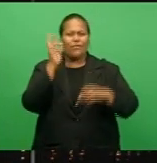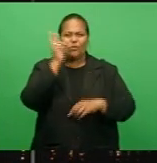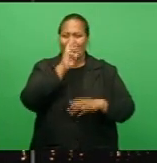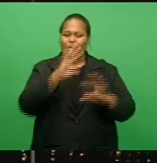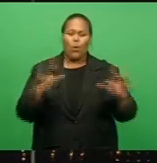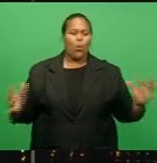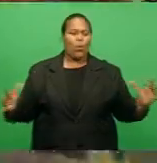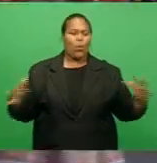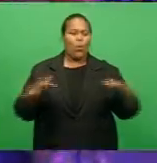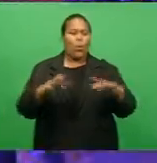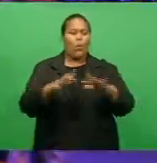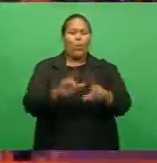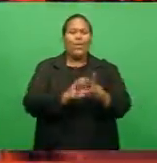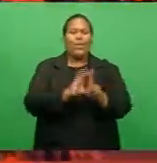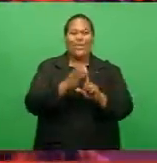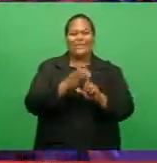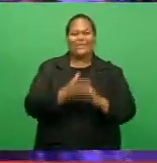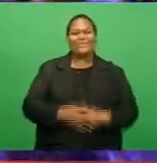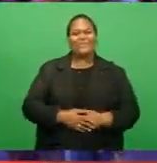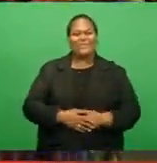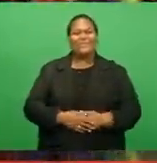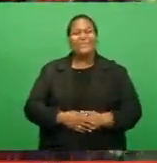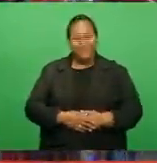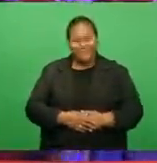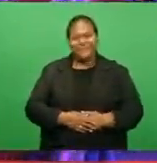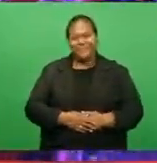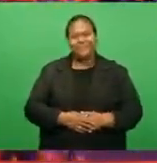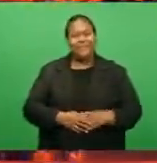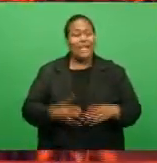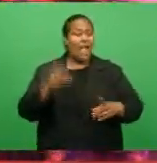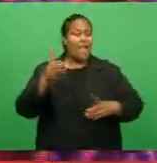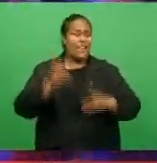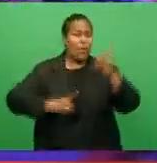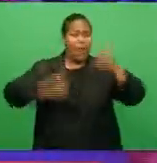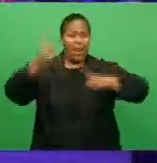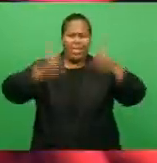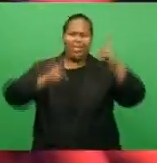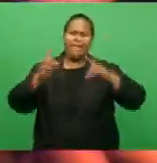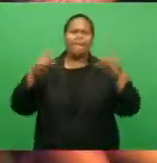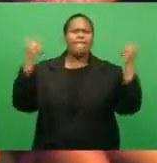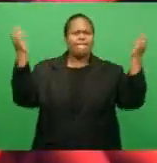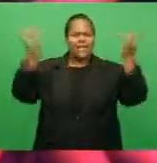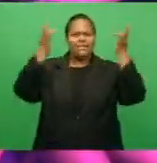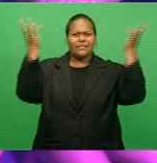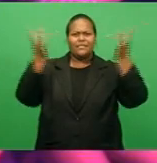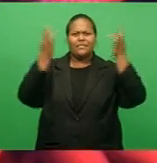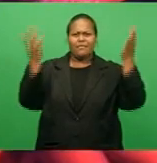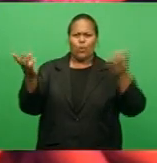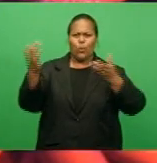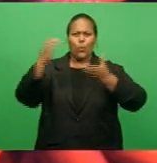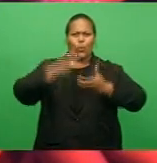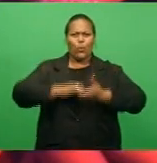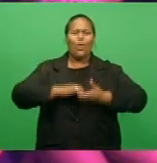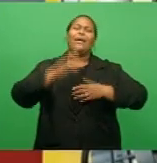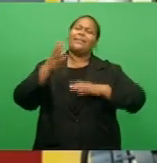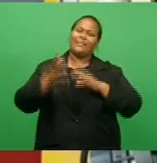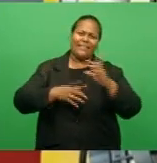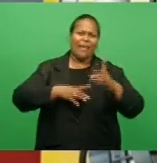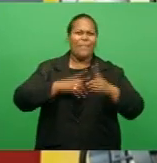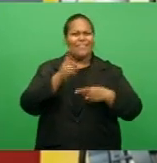this report. Ashnil Singh says Diwali is a festival of unity in diversity. Mirchi FM Radio Fiji